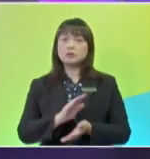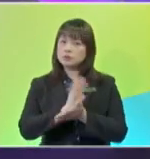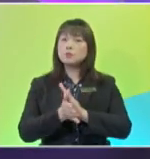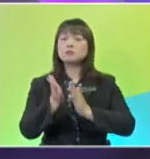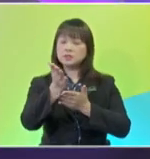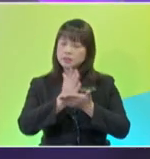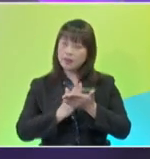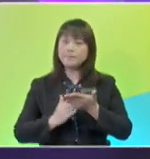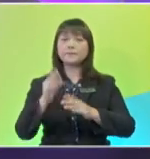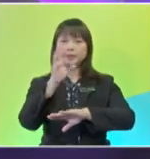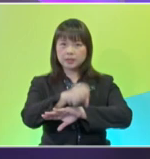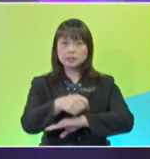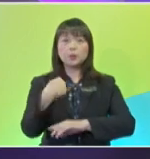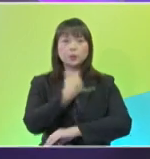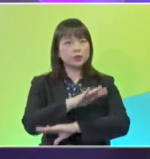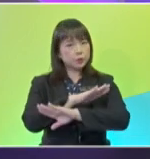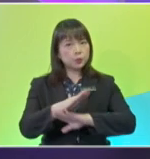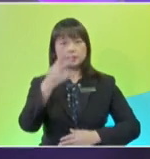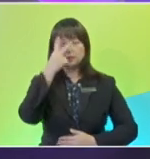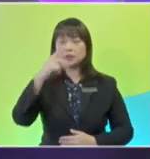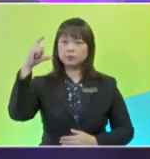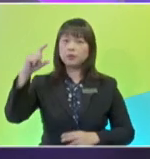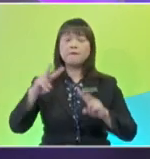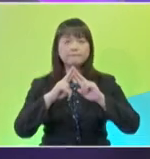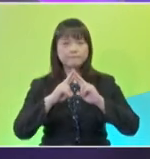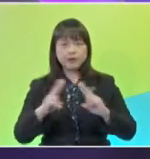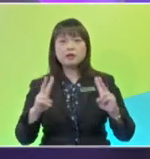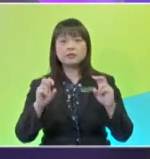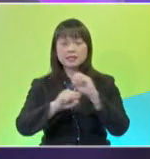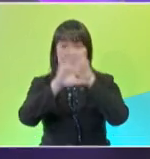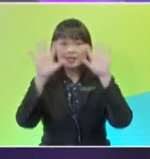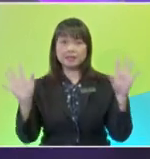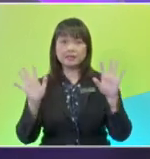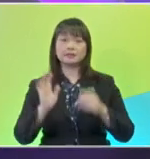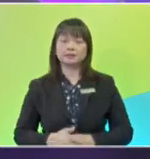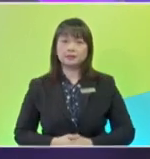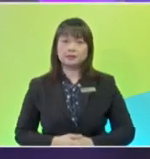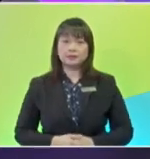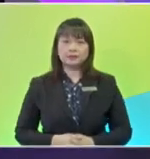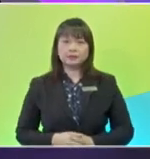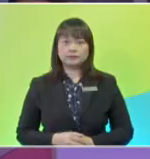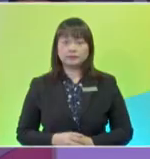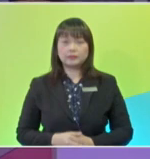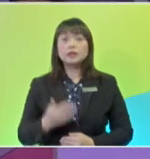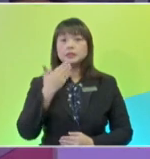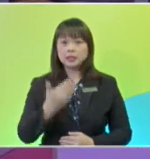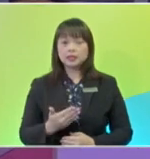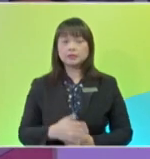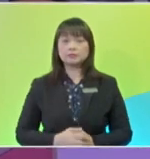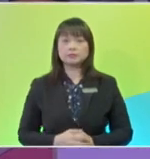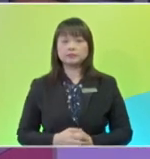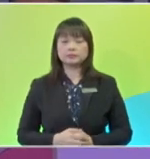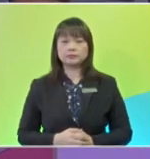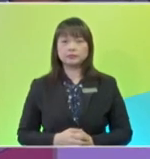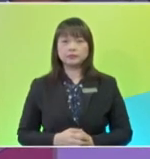able to see the moon very clearly. Yes. All right. But it is always there. Mm-hmm. Right. With that, thank you so much, Mr. Q. We are going to be going